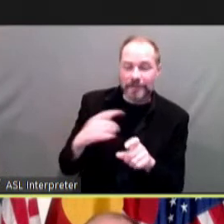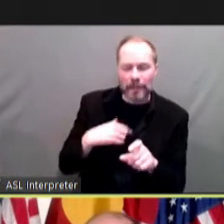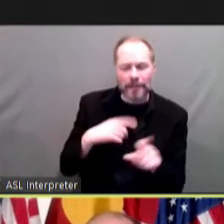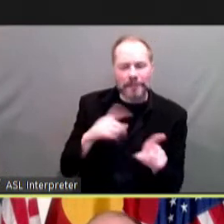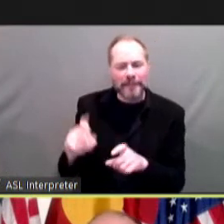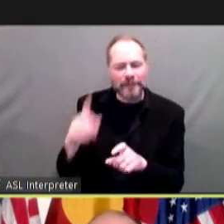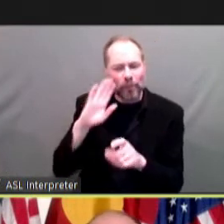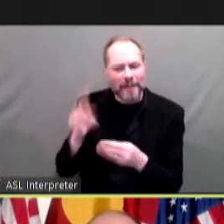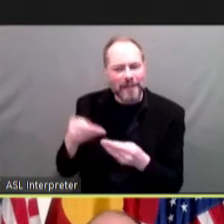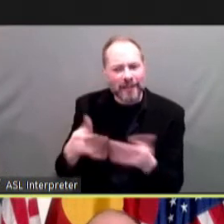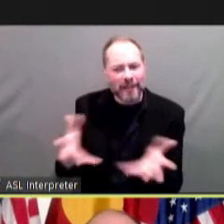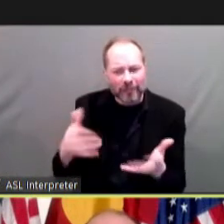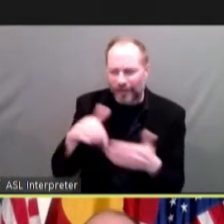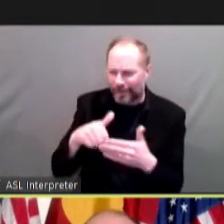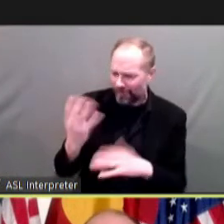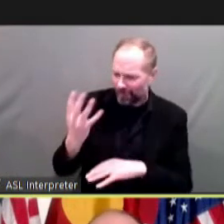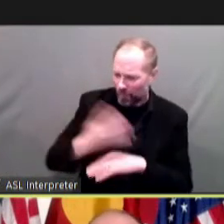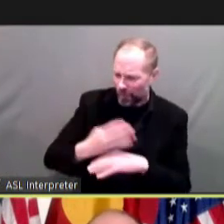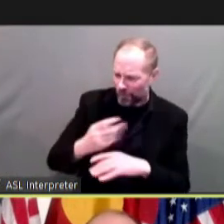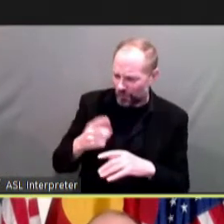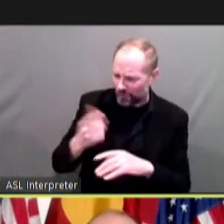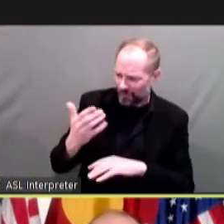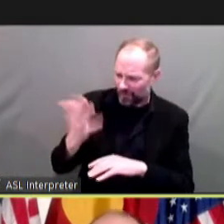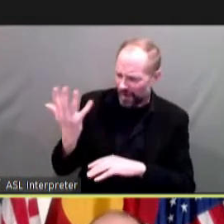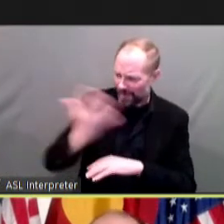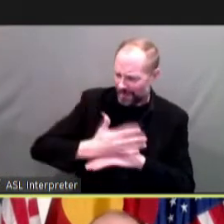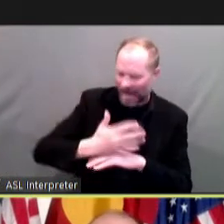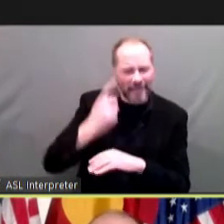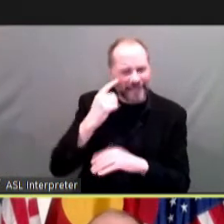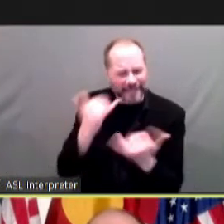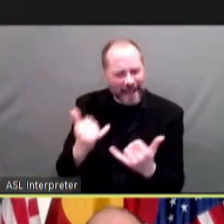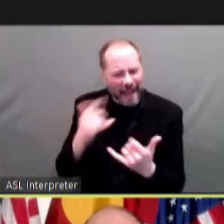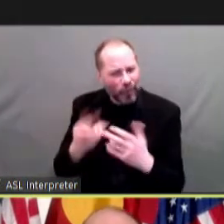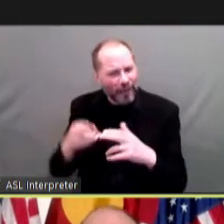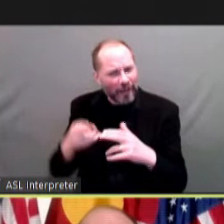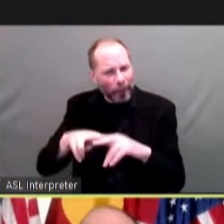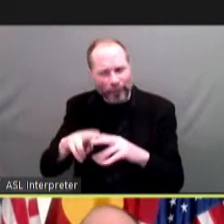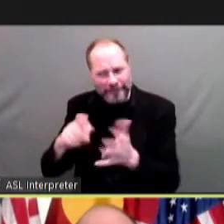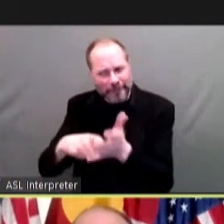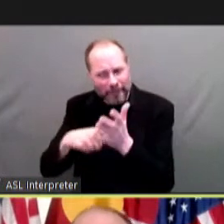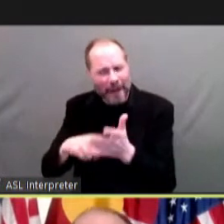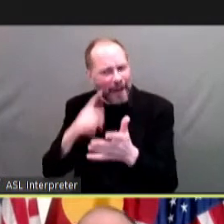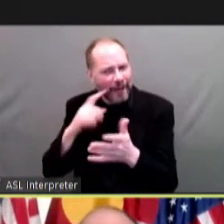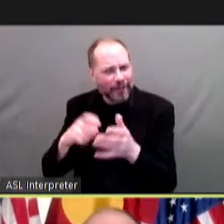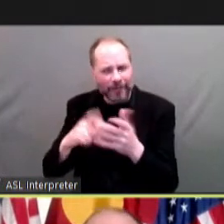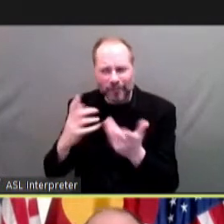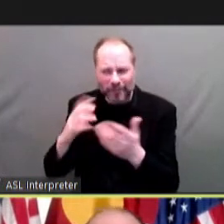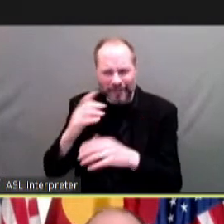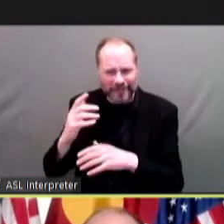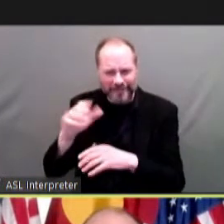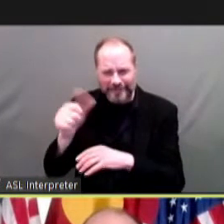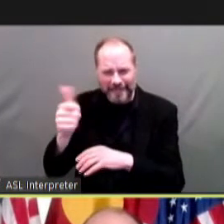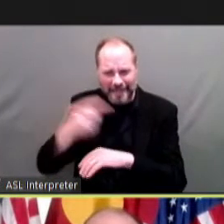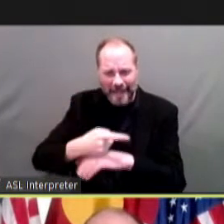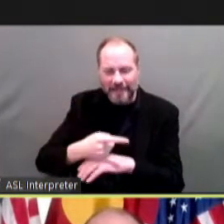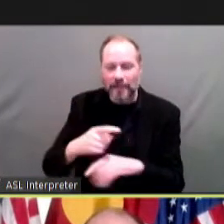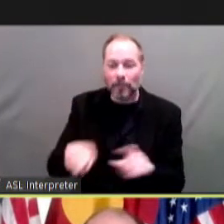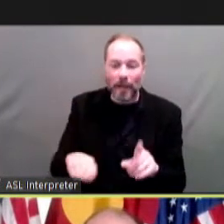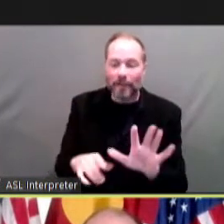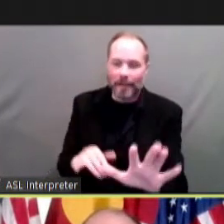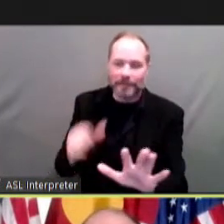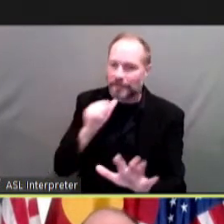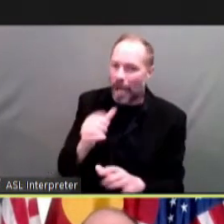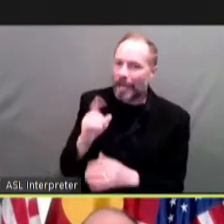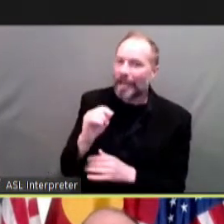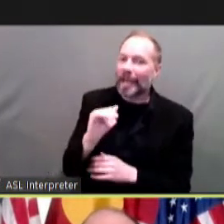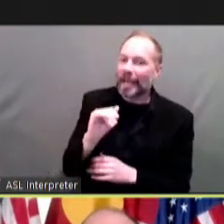4 or 5 days. I think it's now up to about 10 or 11 days because of the increased demand. But I want to make sure people know those are not if you're experiencing symptoms,